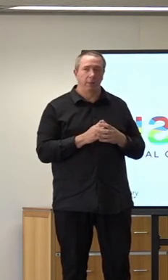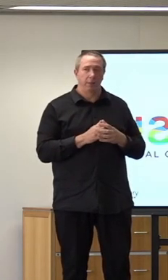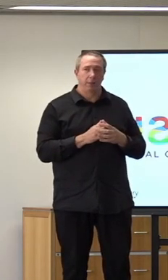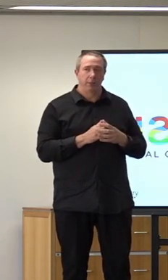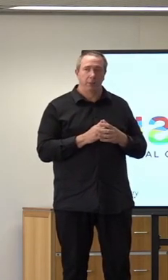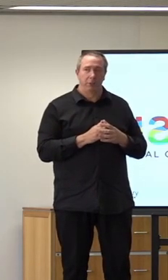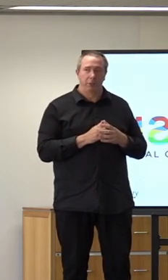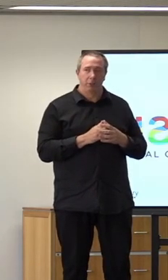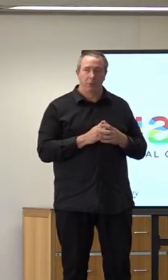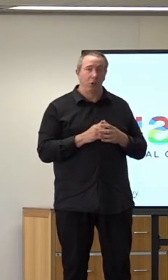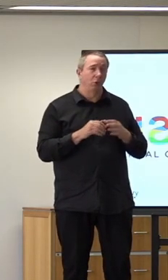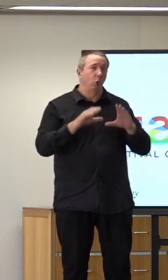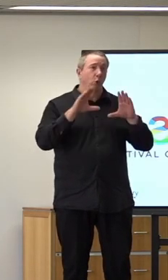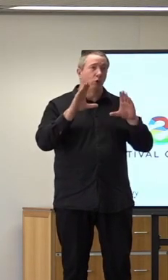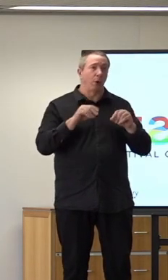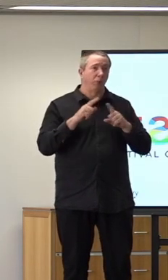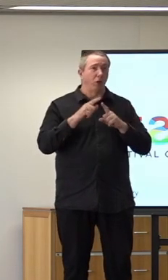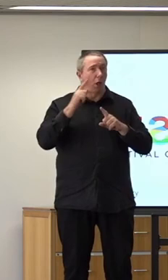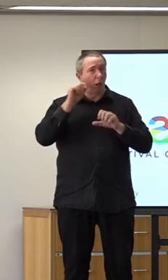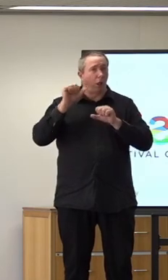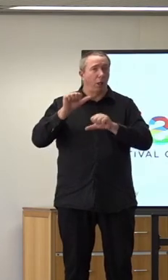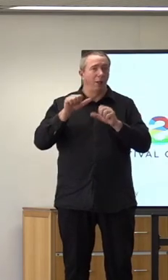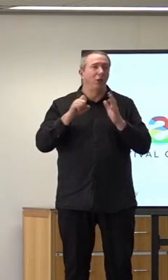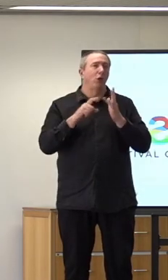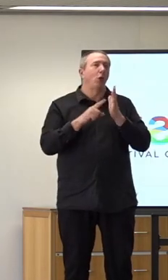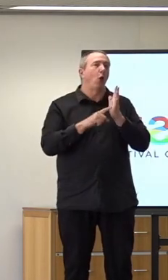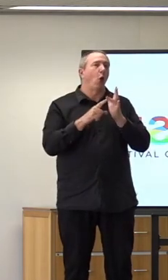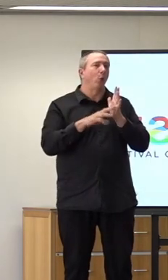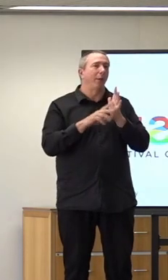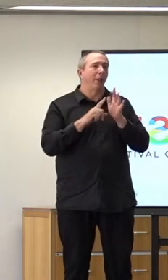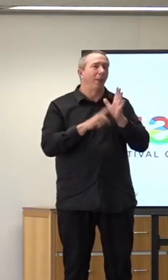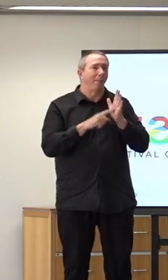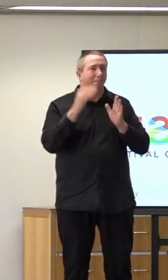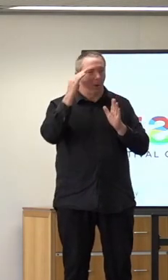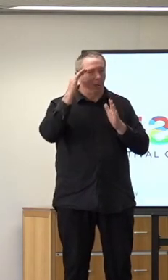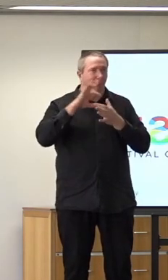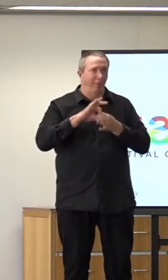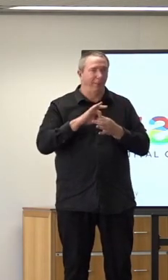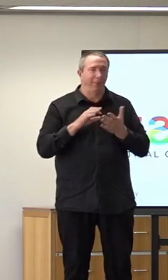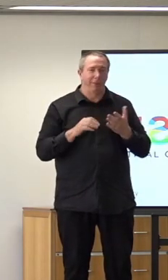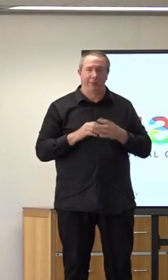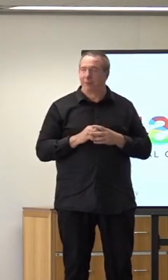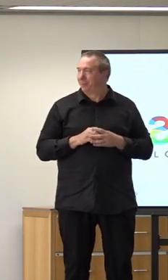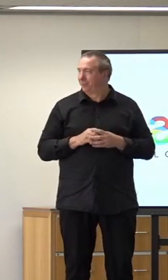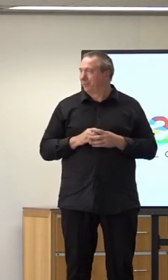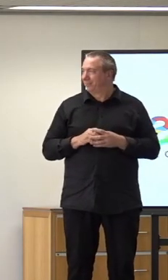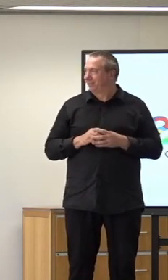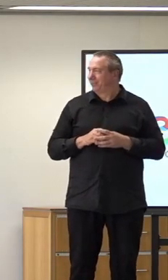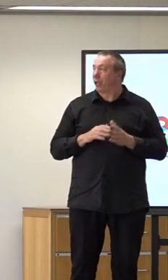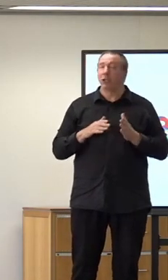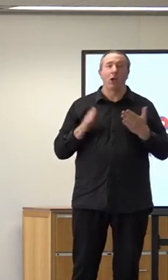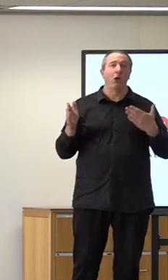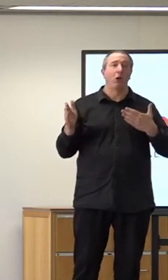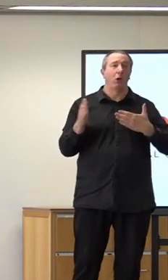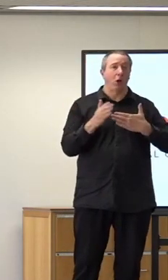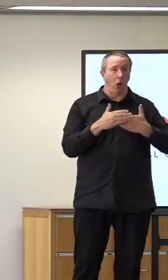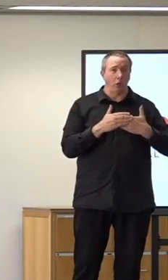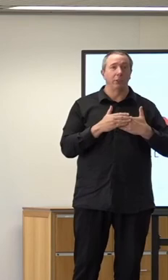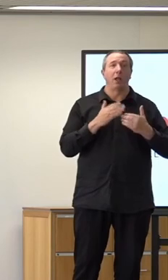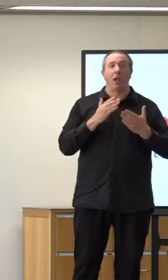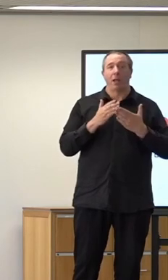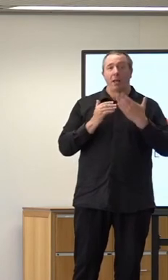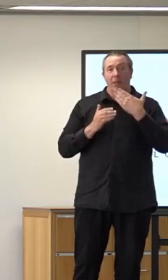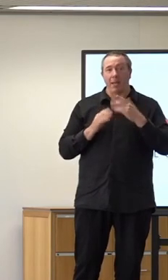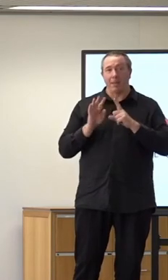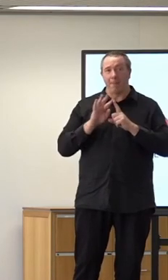Stop being colonial-minded, I suppose. Stop being colonial-minded. But I would, I guess, you know, in closing, just sort of thank the panel and go